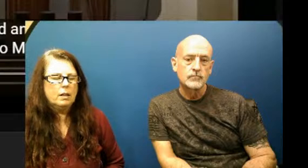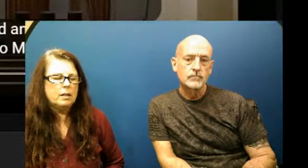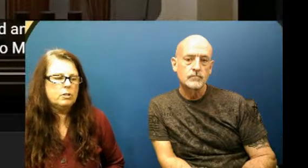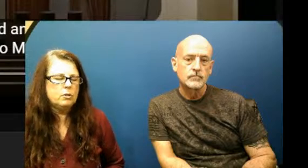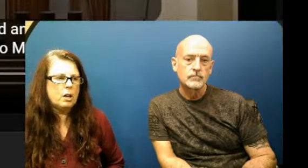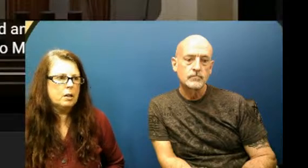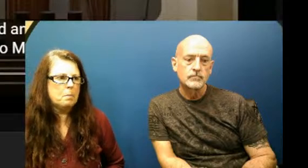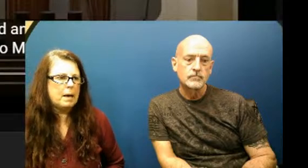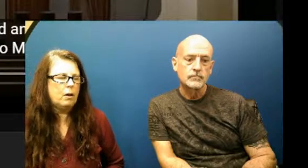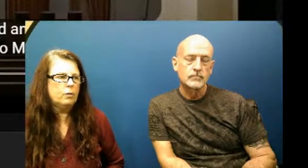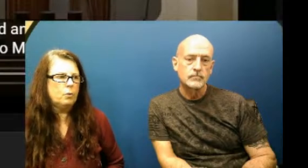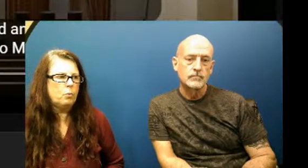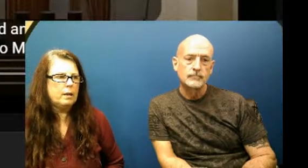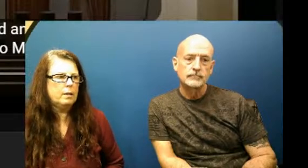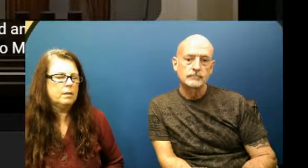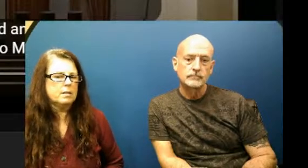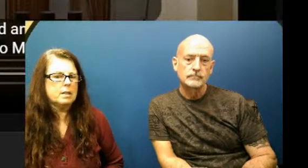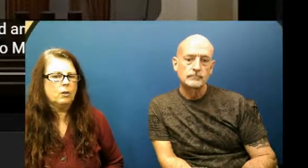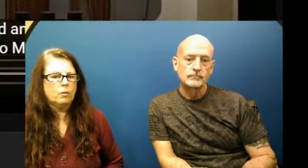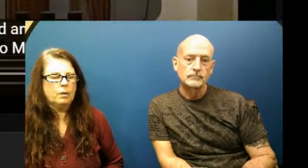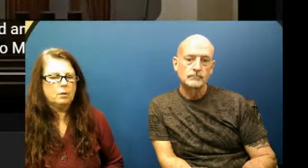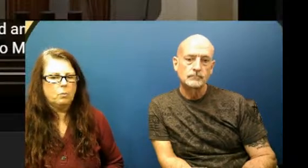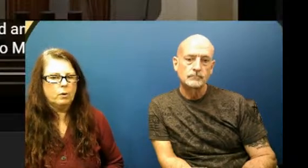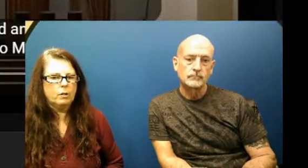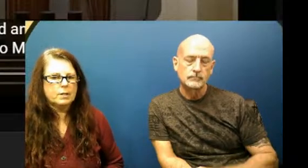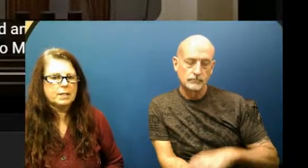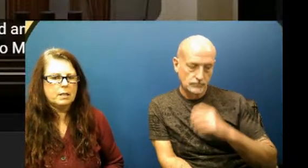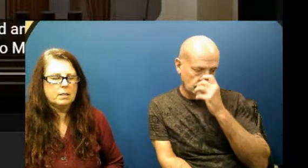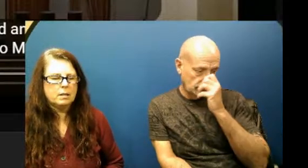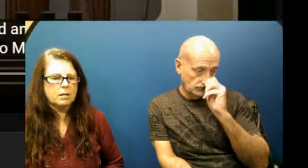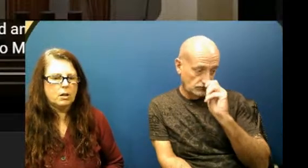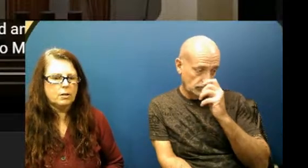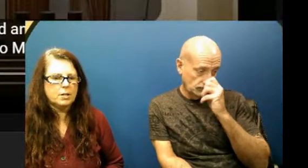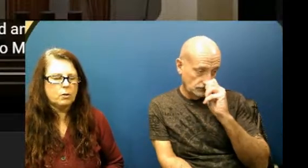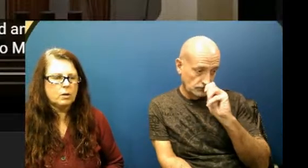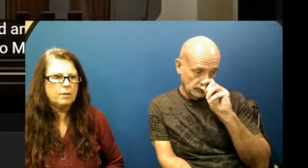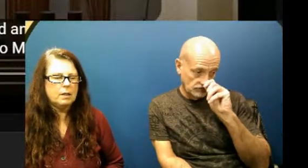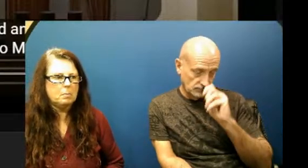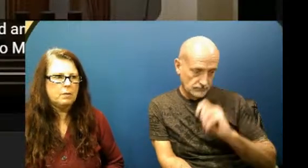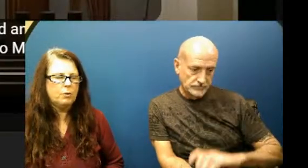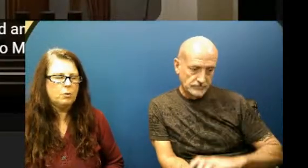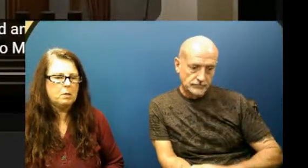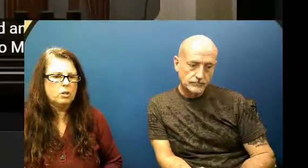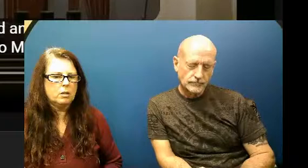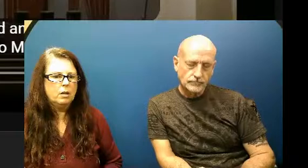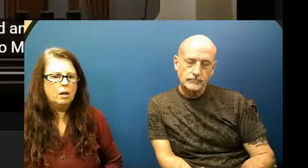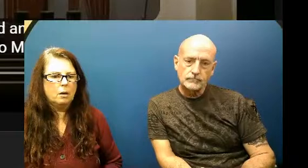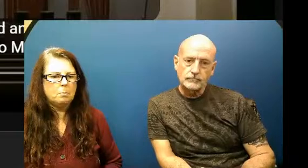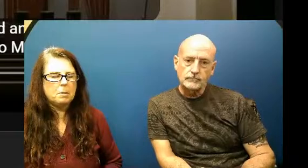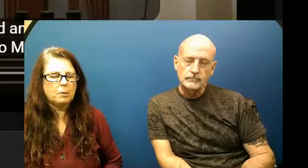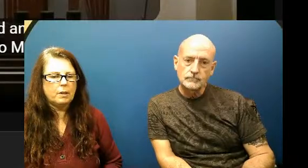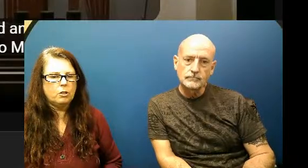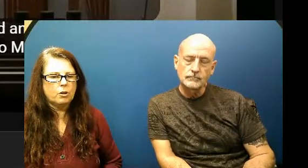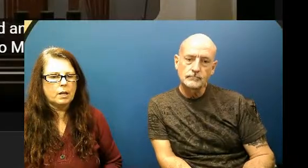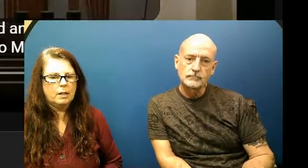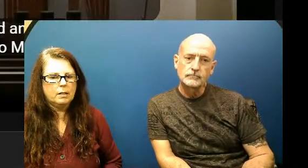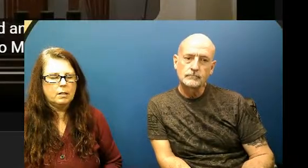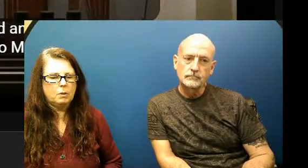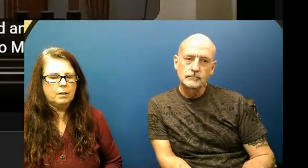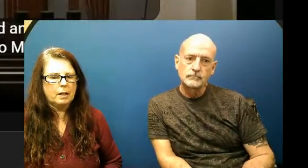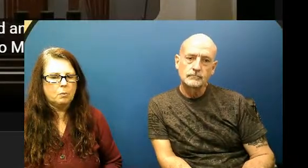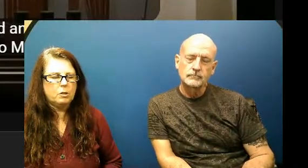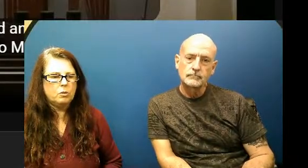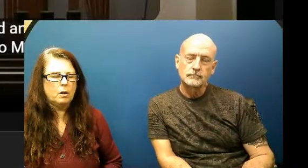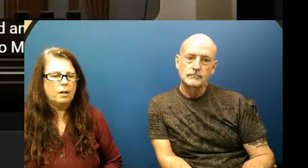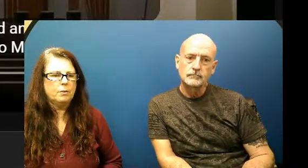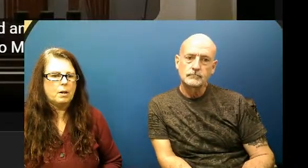Faith, they do talk about the way that this algorithm works is it's also giving them information on people that you're connected